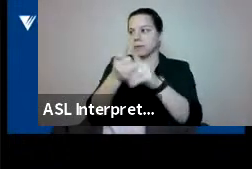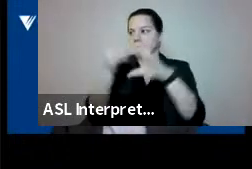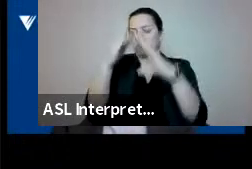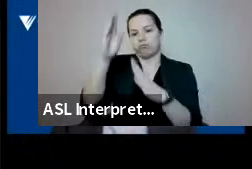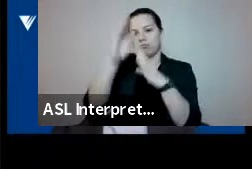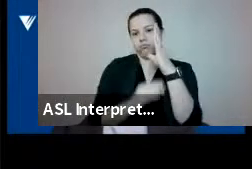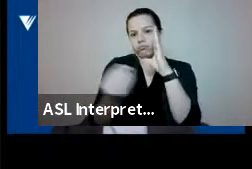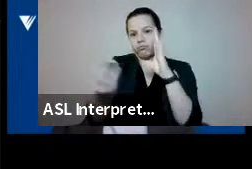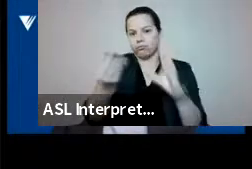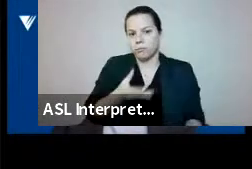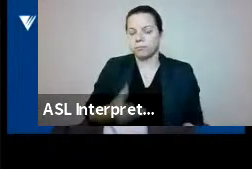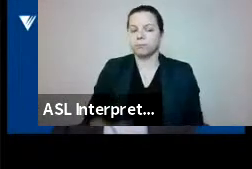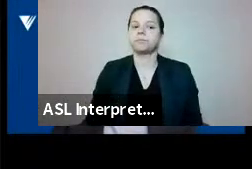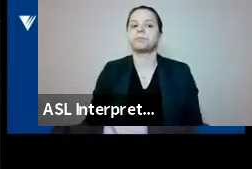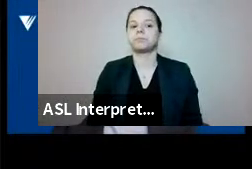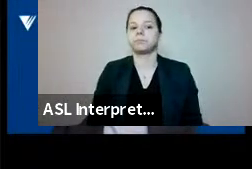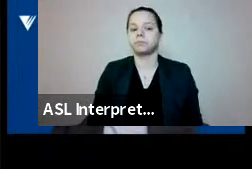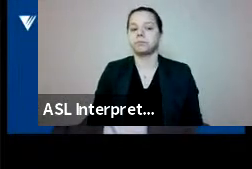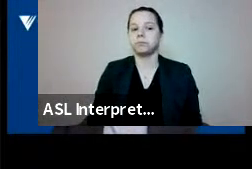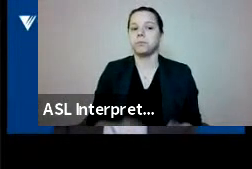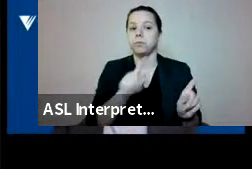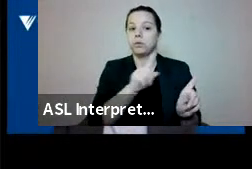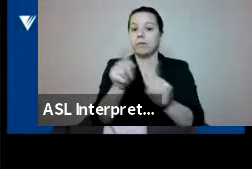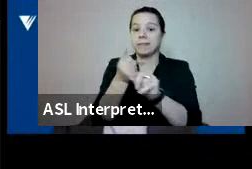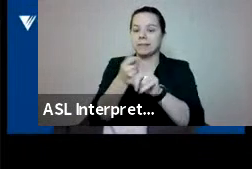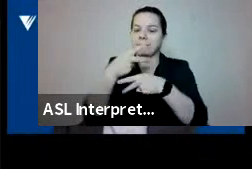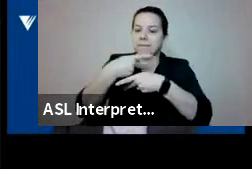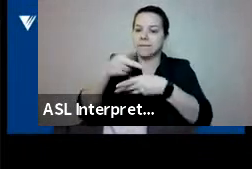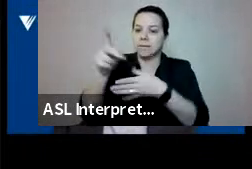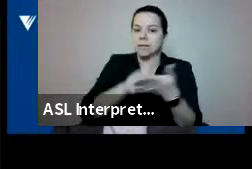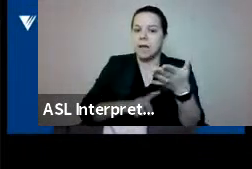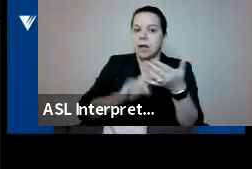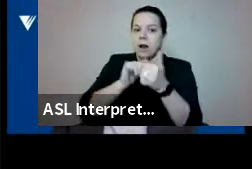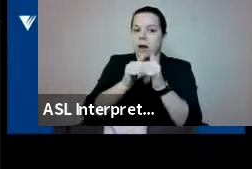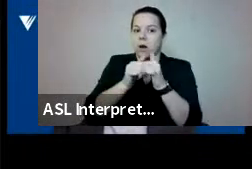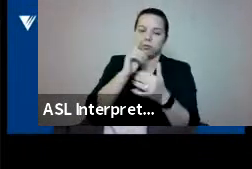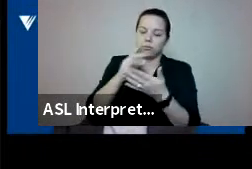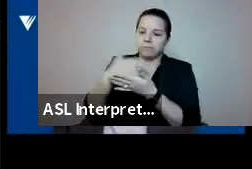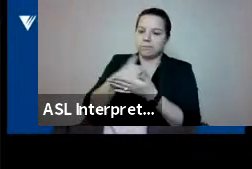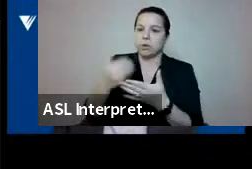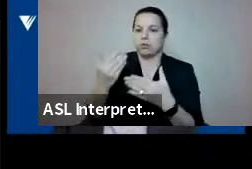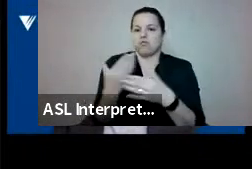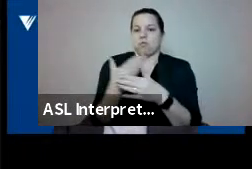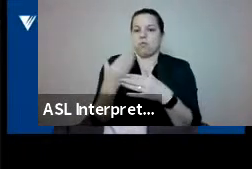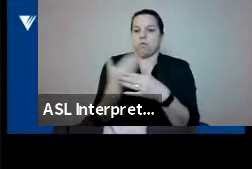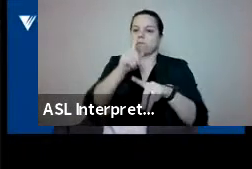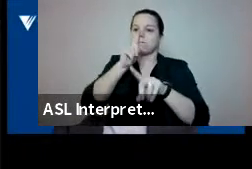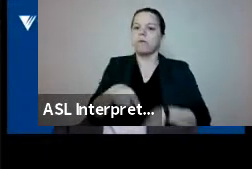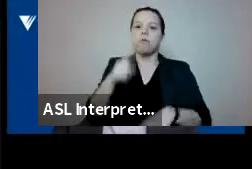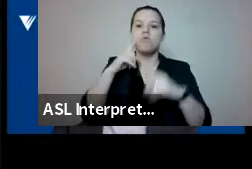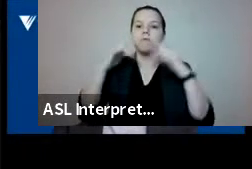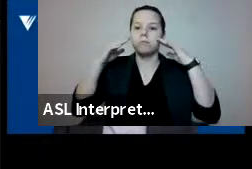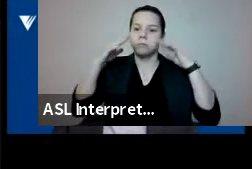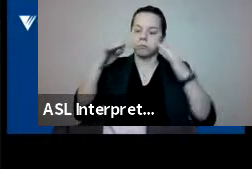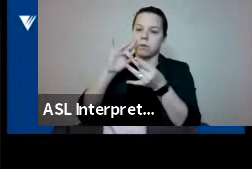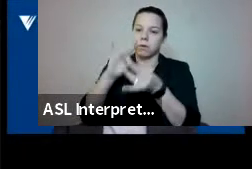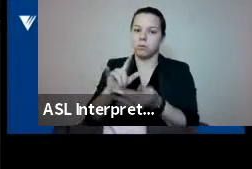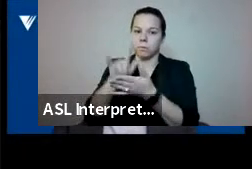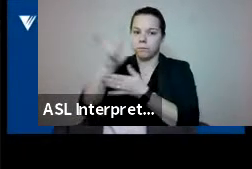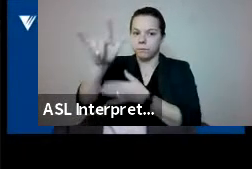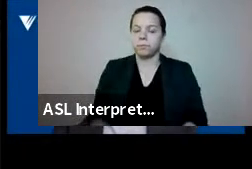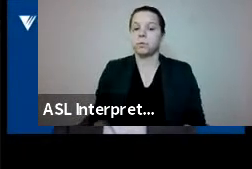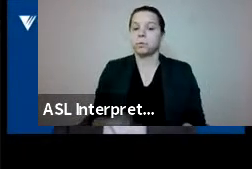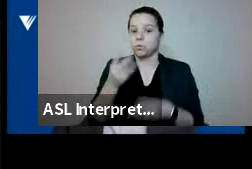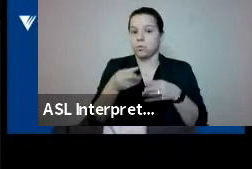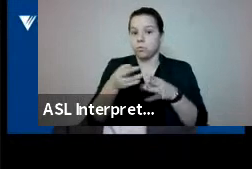the survey. The survey instruments were carefully designed to collect people's annoyance reactions to the aircraft noise they experienced. The two instruments used in